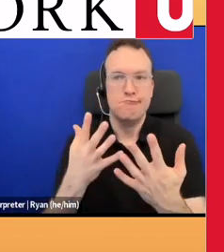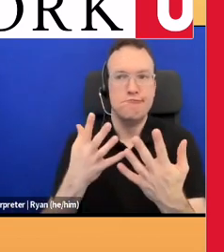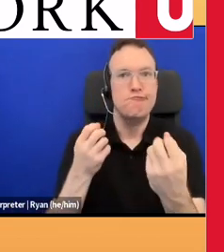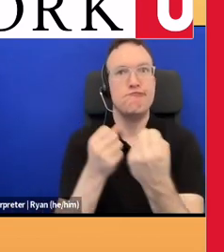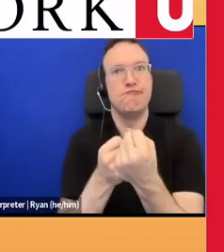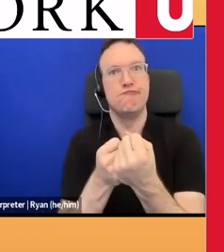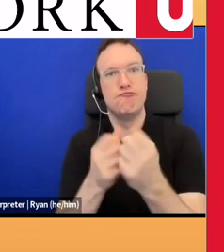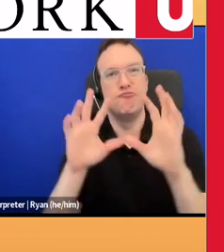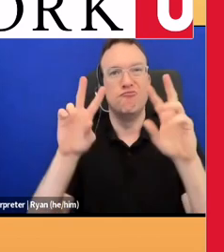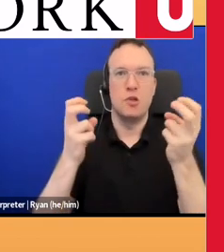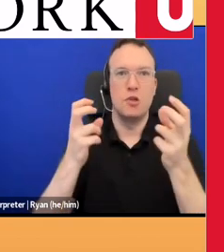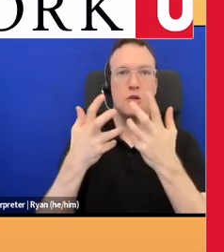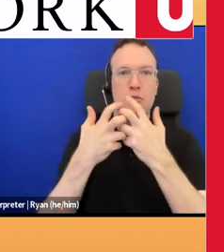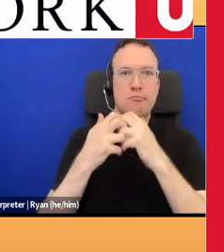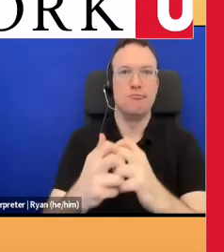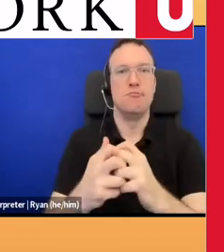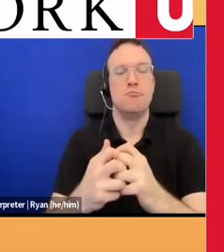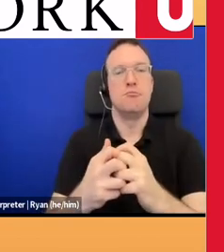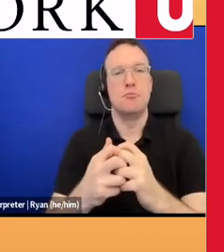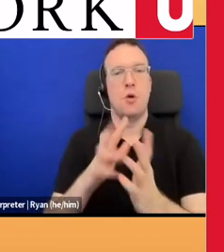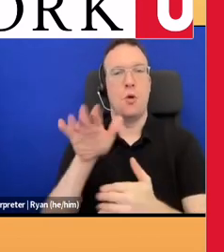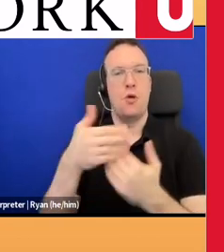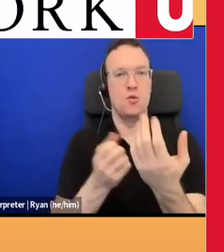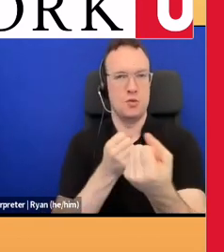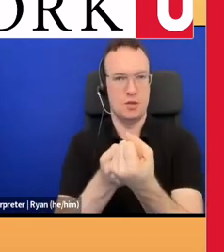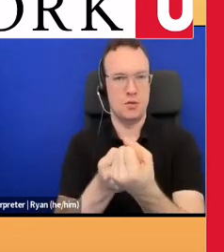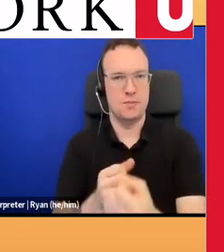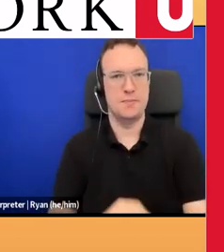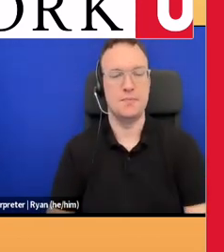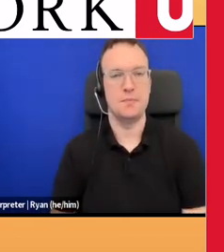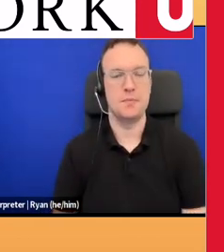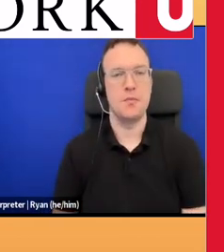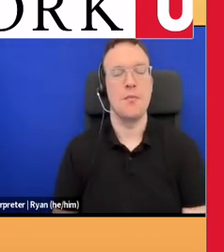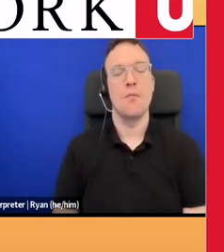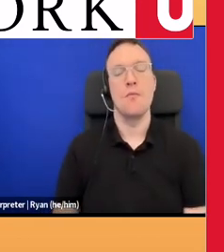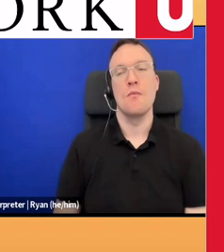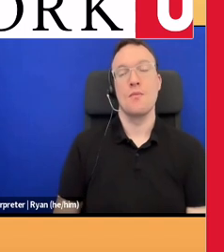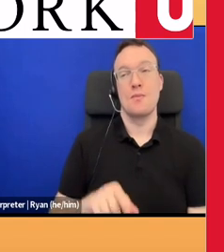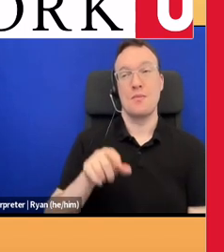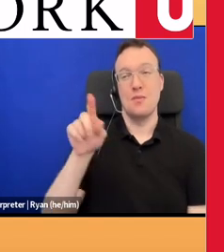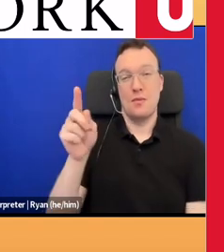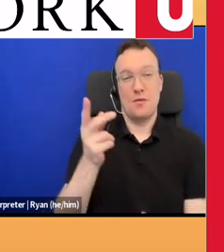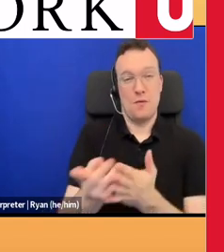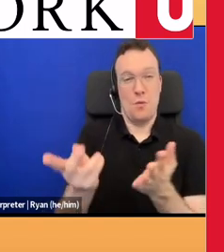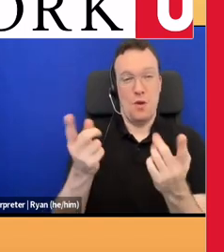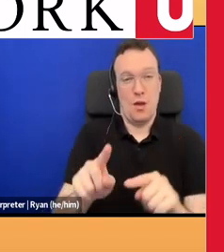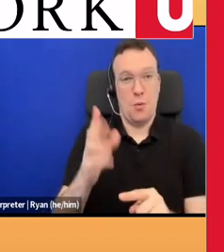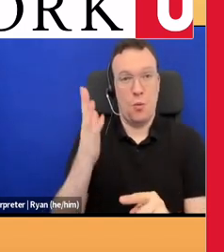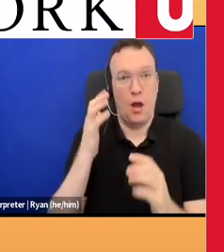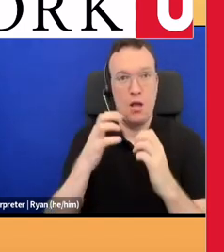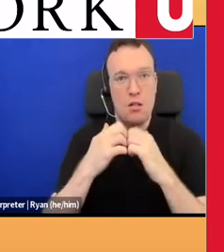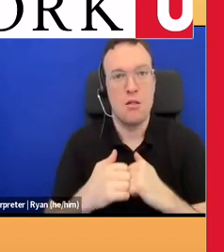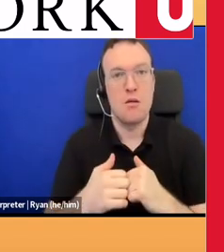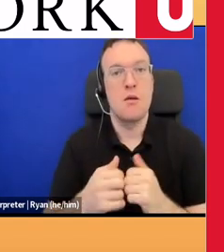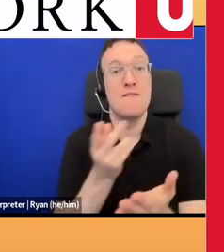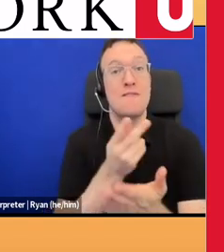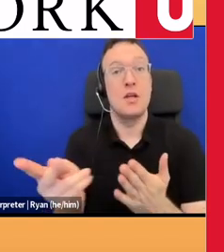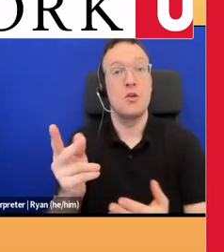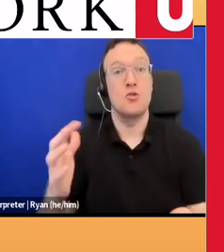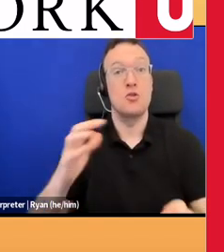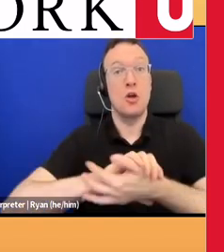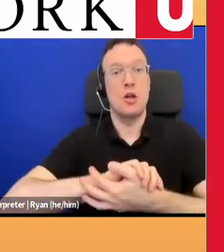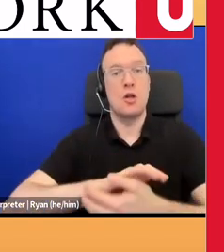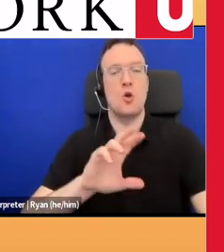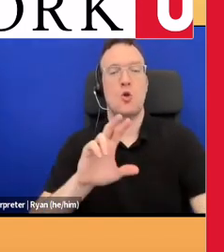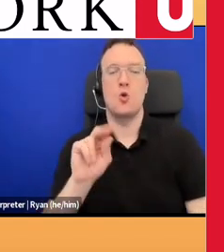so-called solidarity trial. What I want to suggest that this failure was not a failure of solidarity,